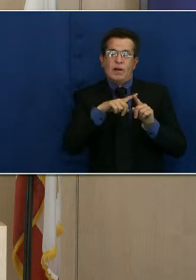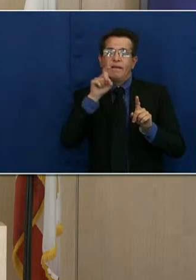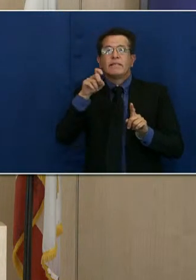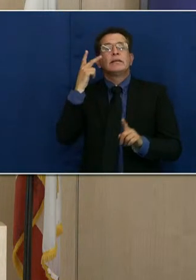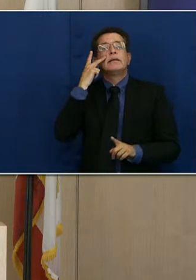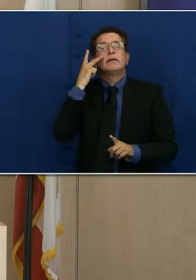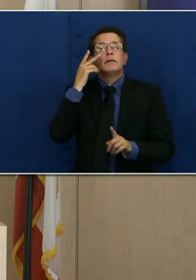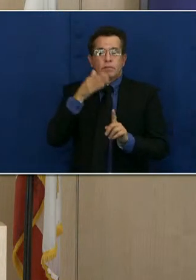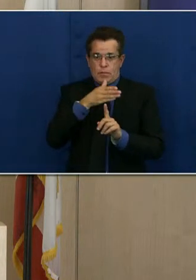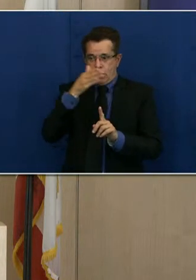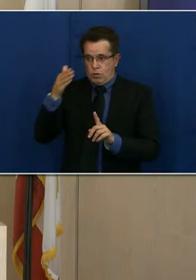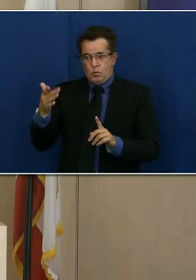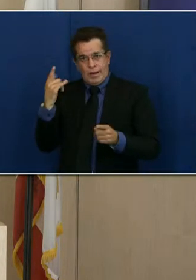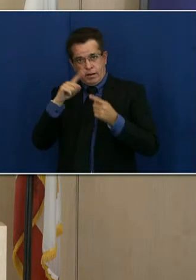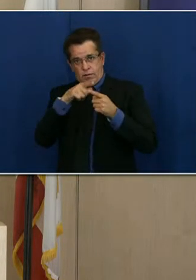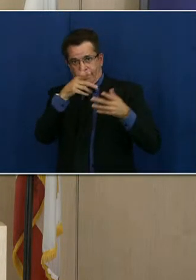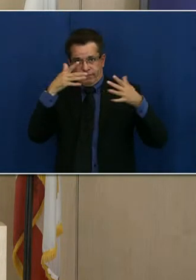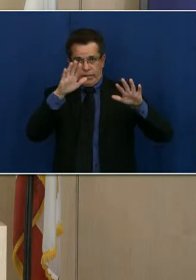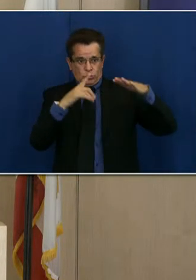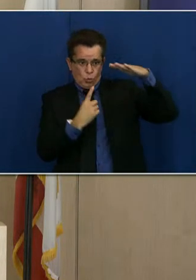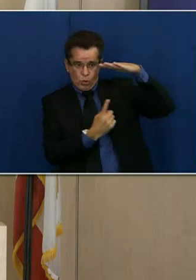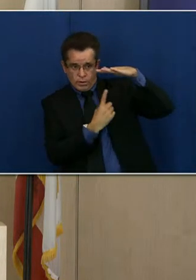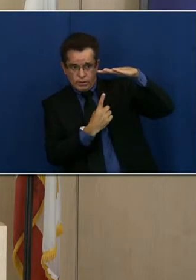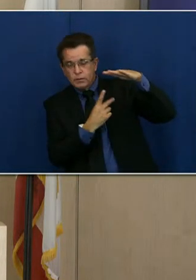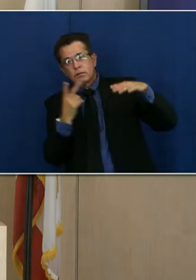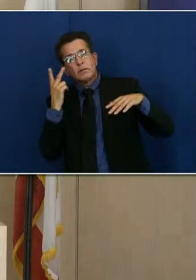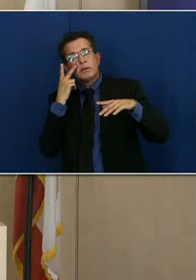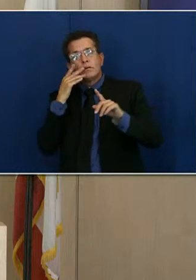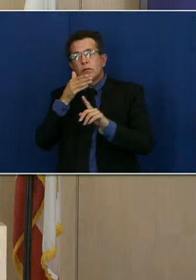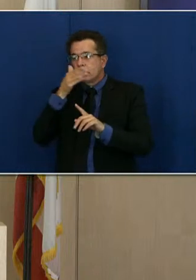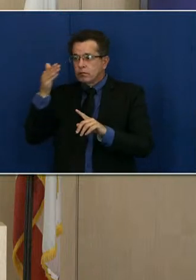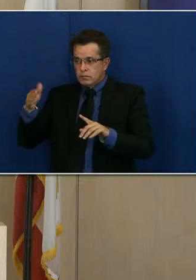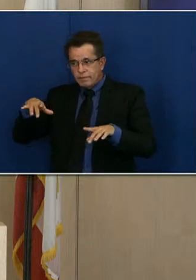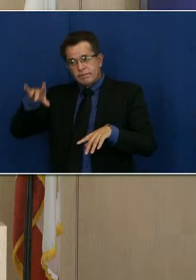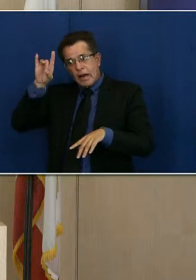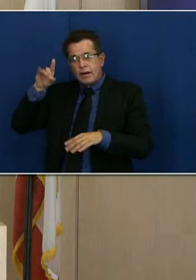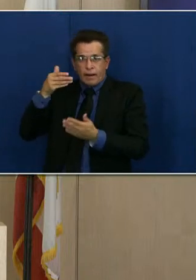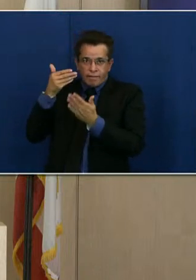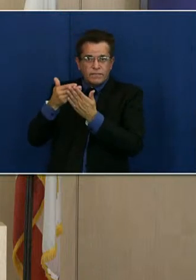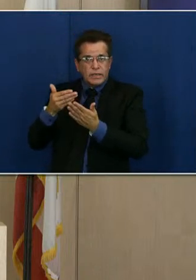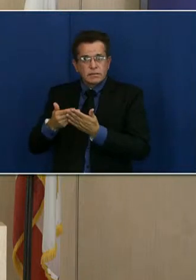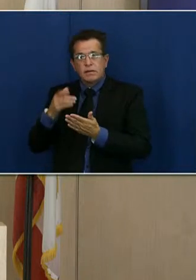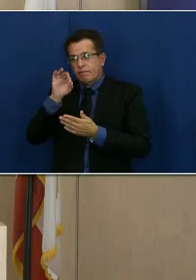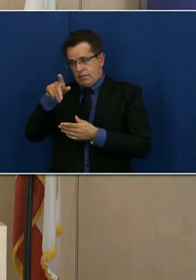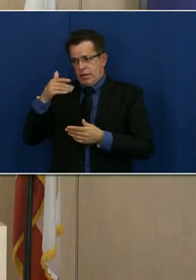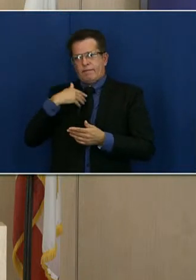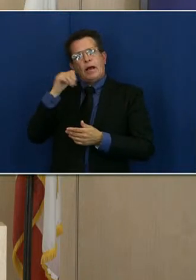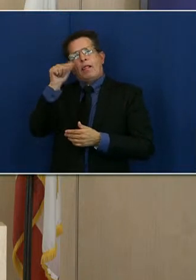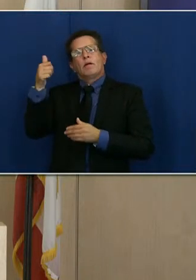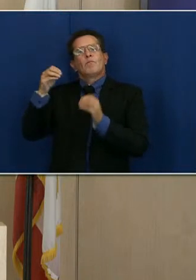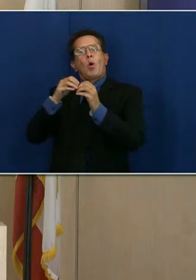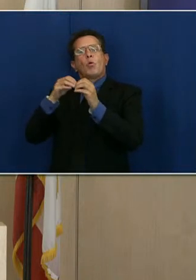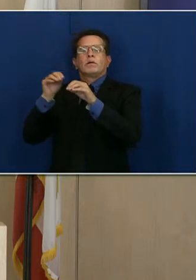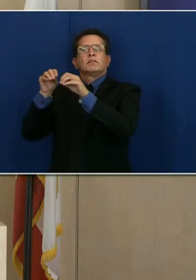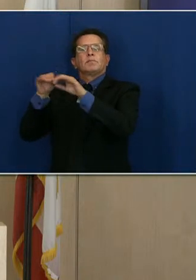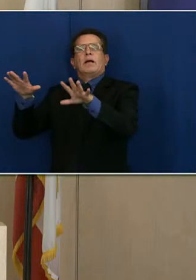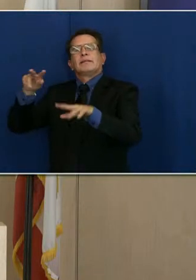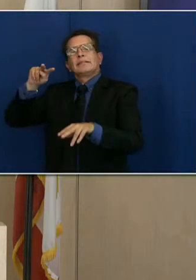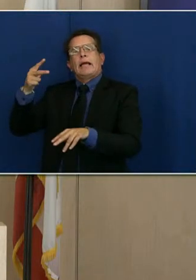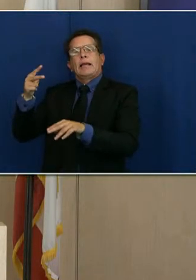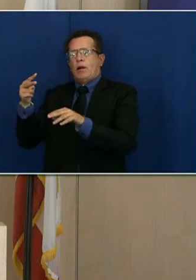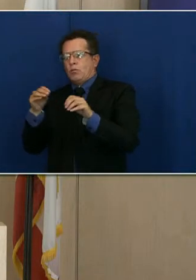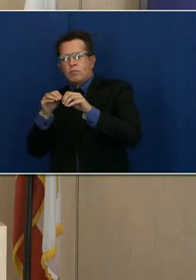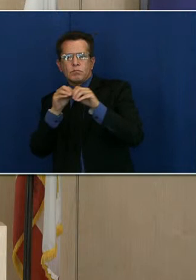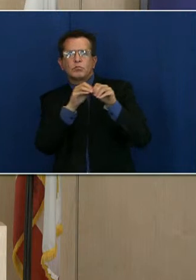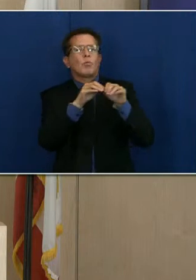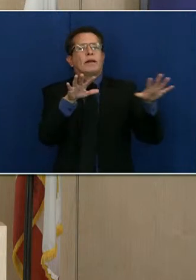individuals finish their quarantine whether we have any evidence of any secondary transmission. Did that answer the